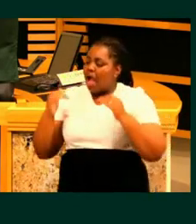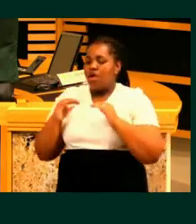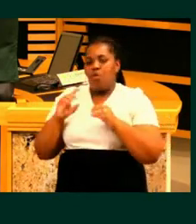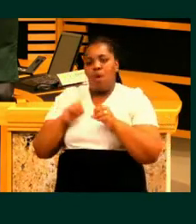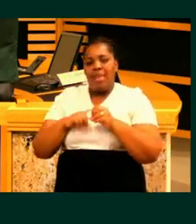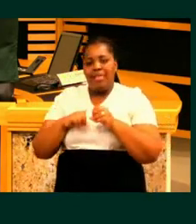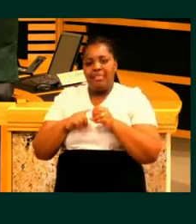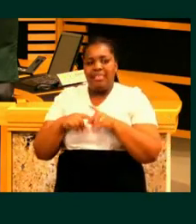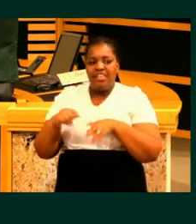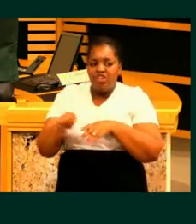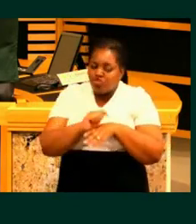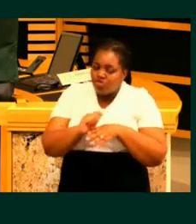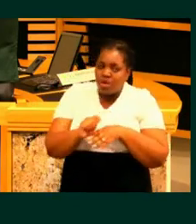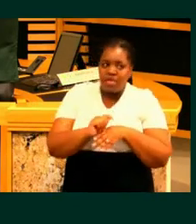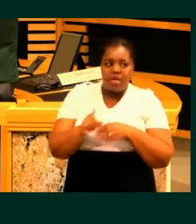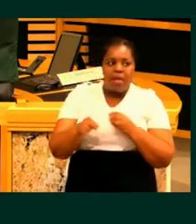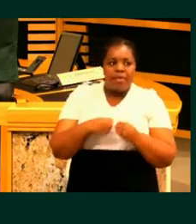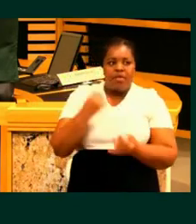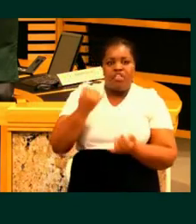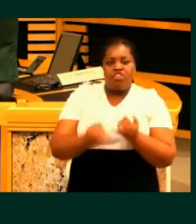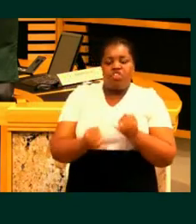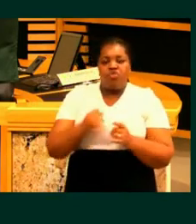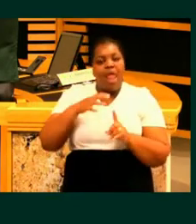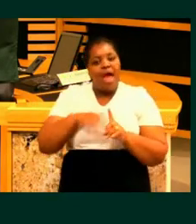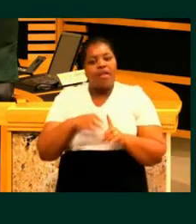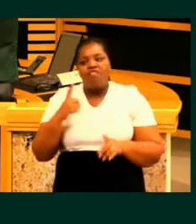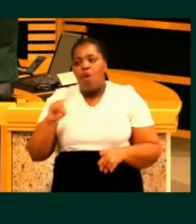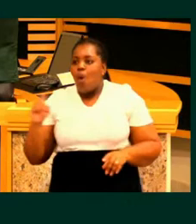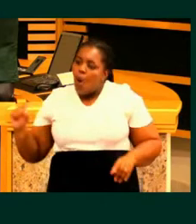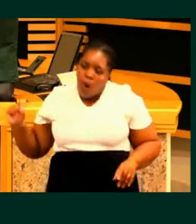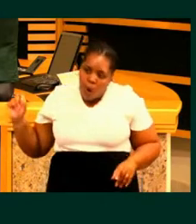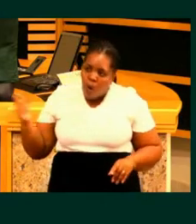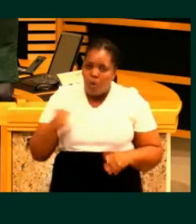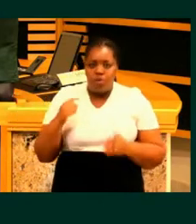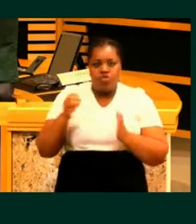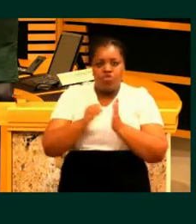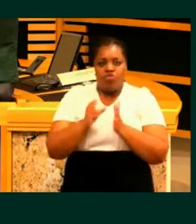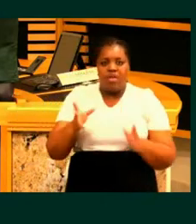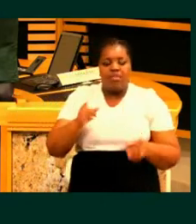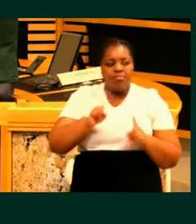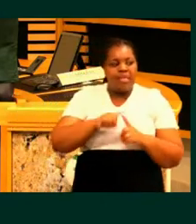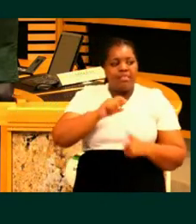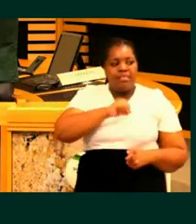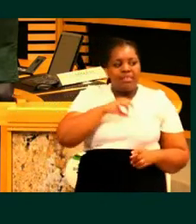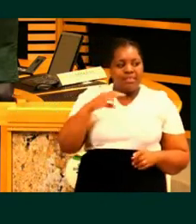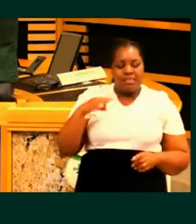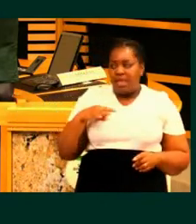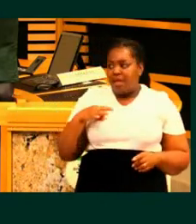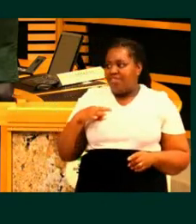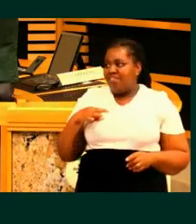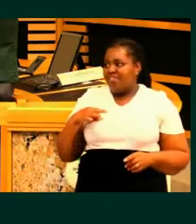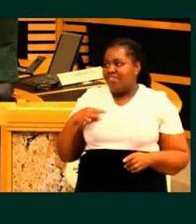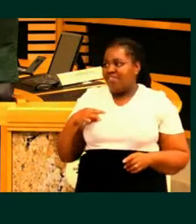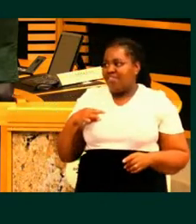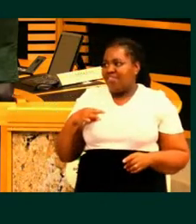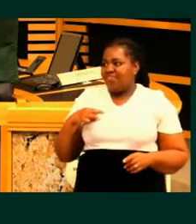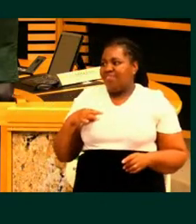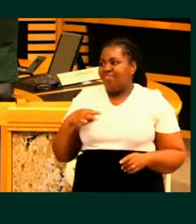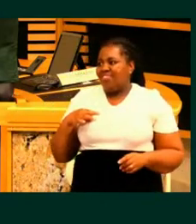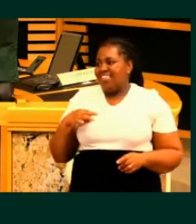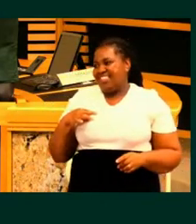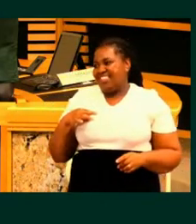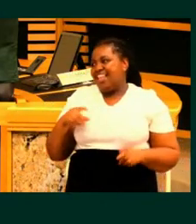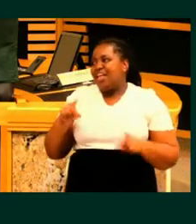in depth training on sexual harassment for all students and staff including Educators the schools